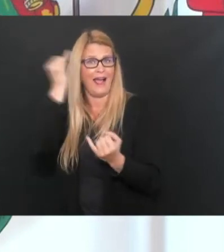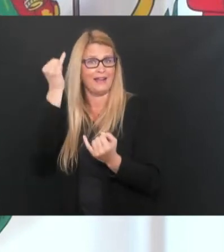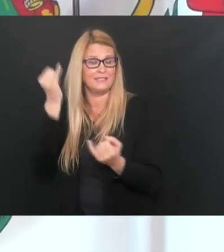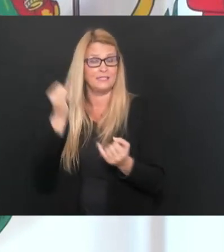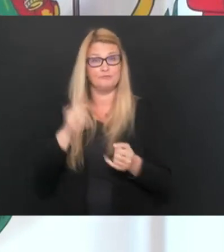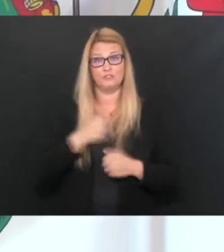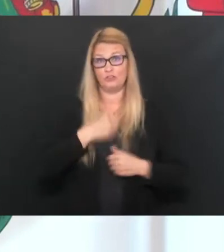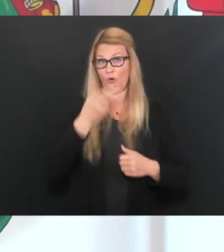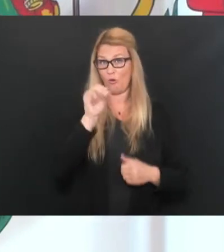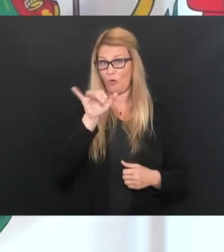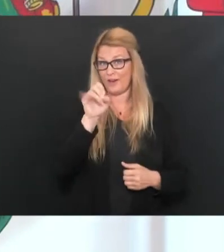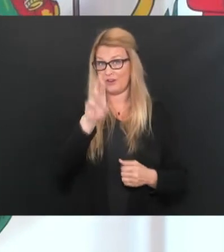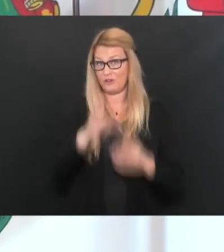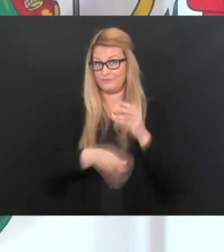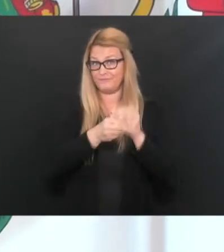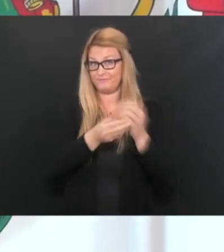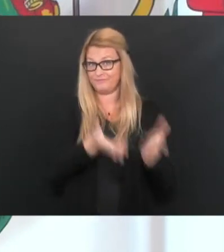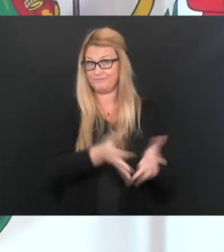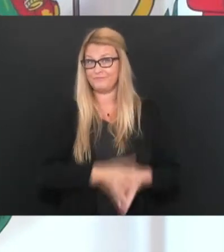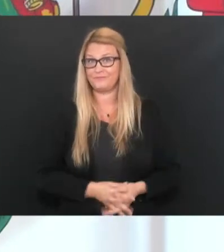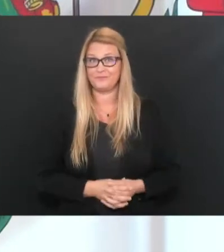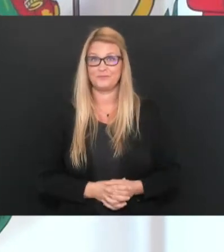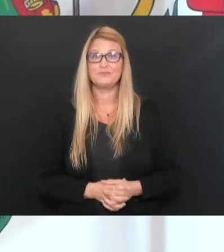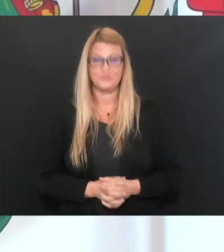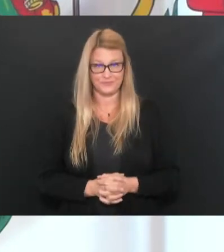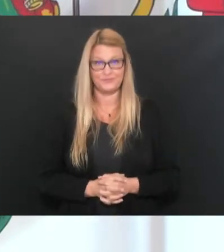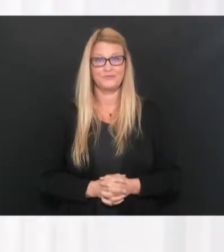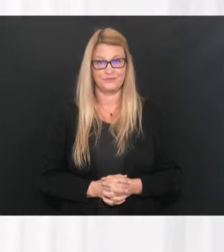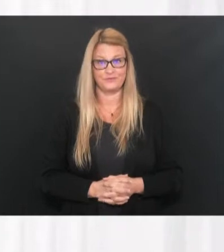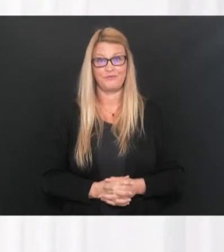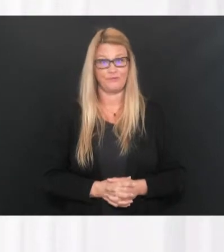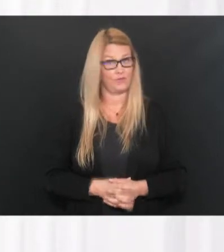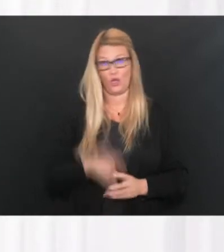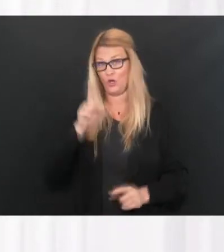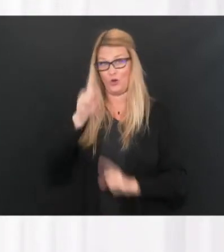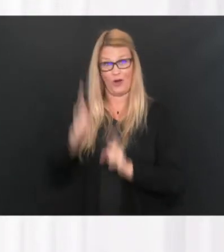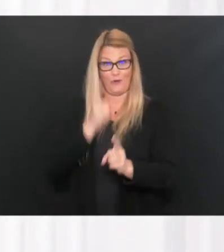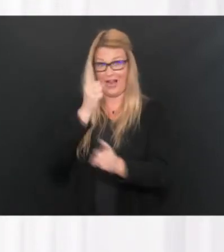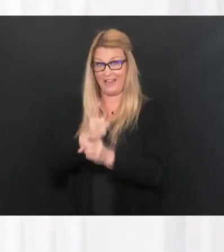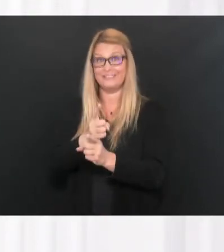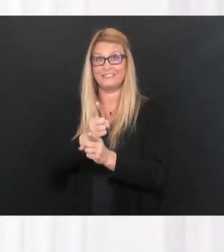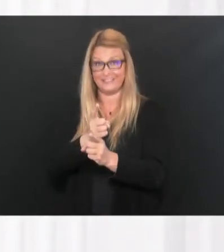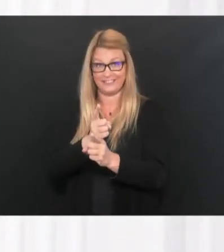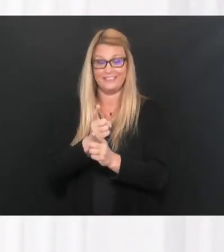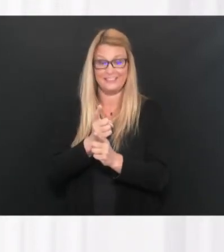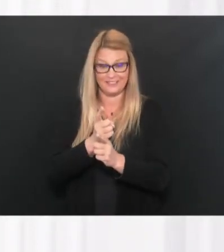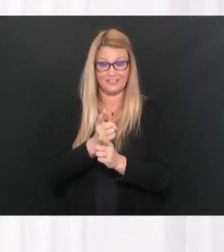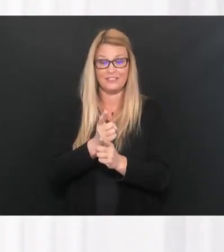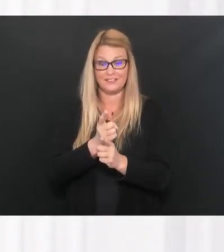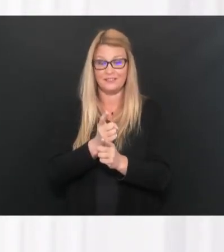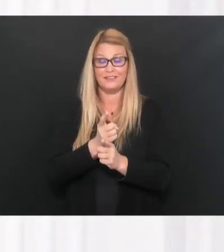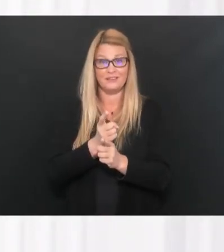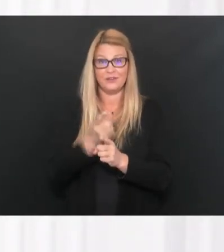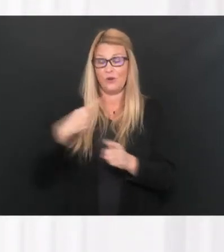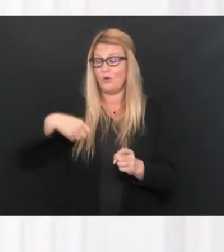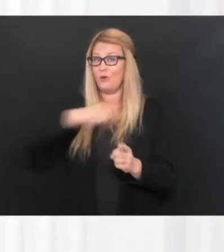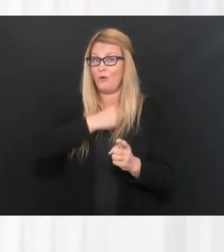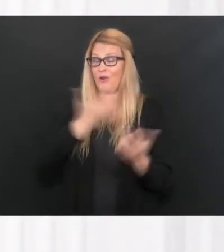can go from there. Yes, sir, Governor. So, Mark, you're absolutely right. When we